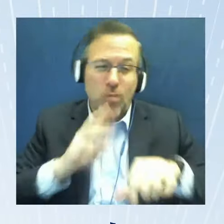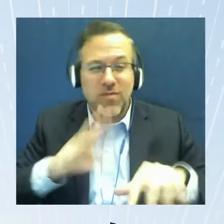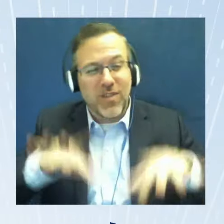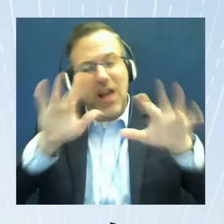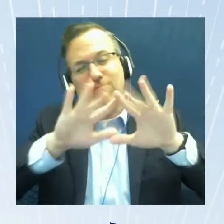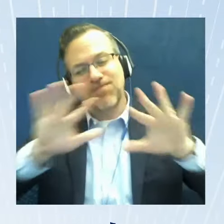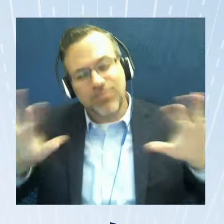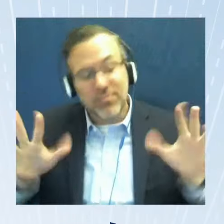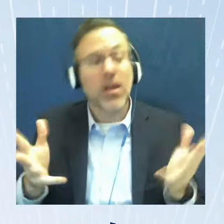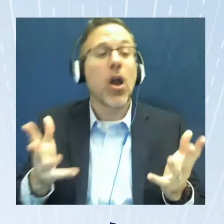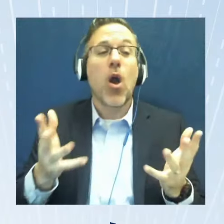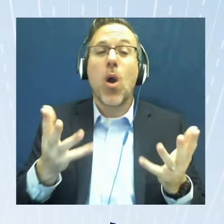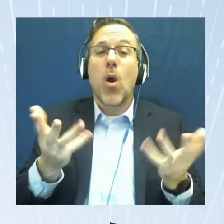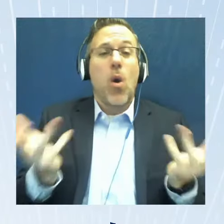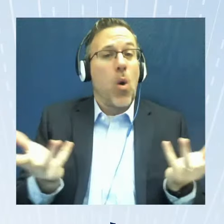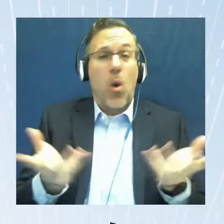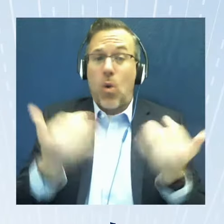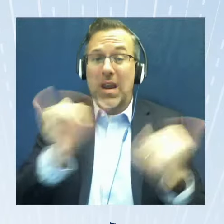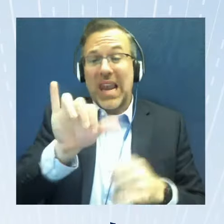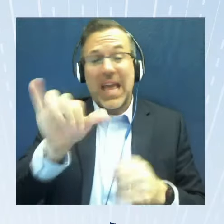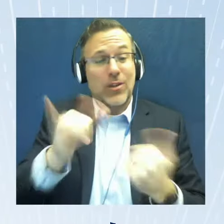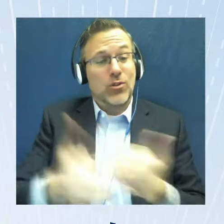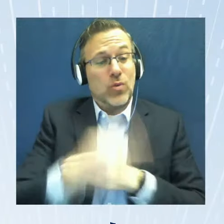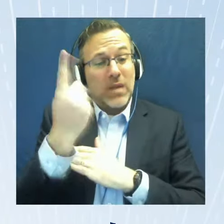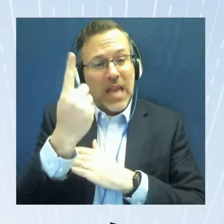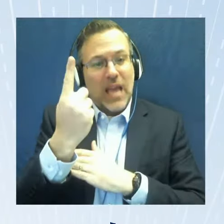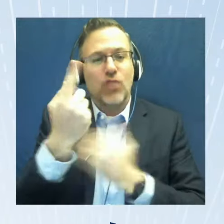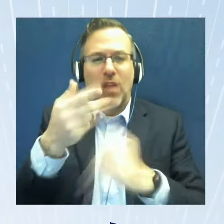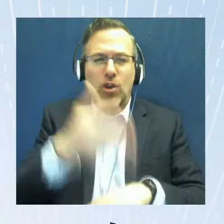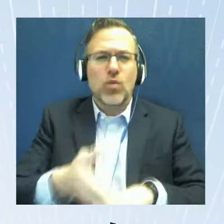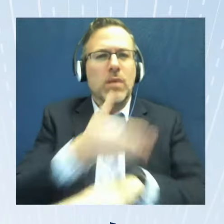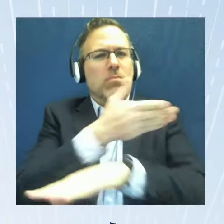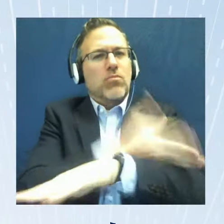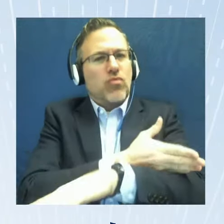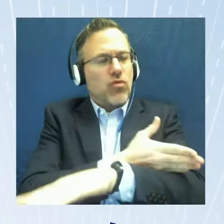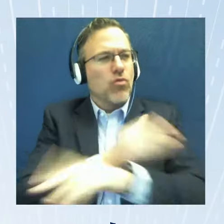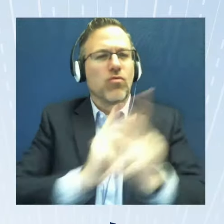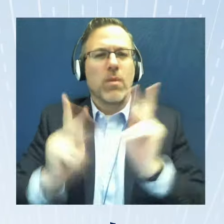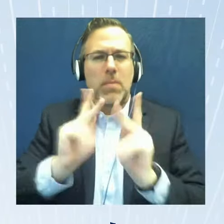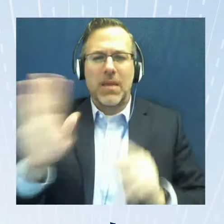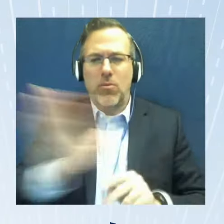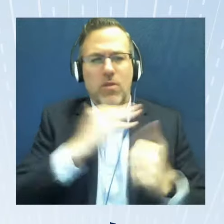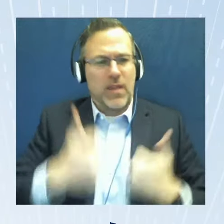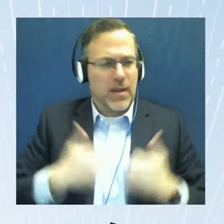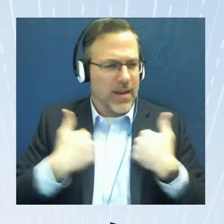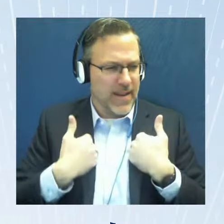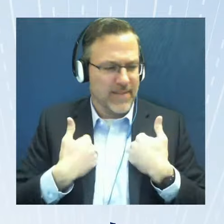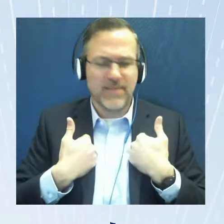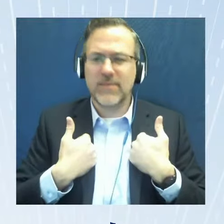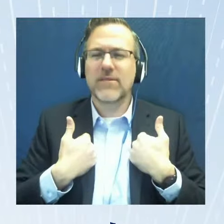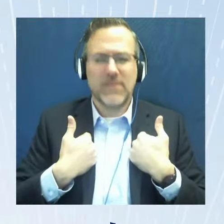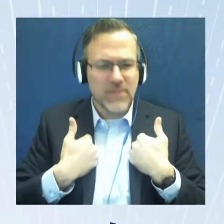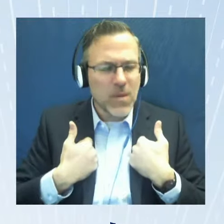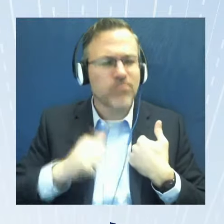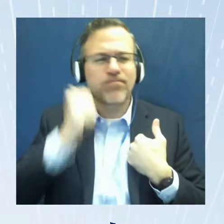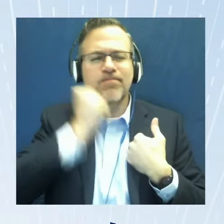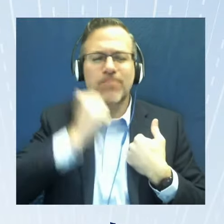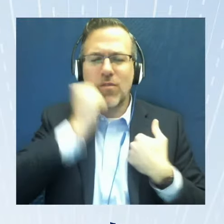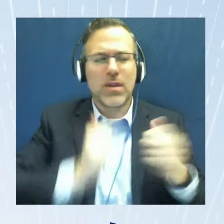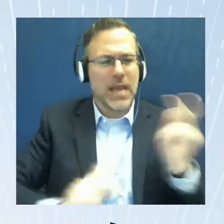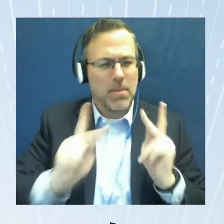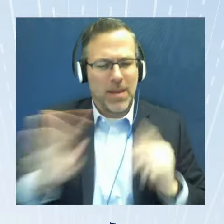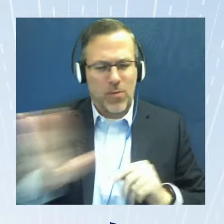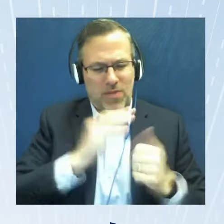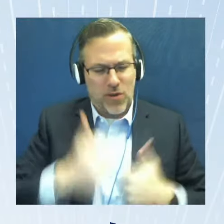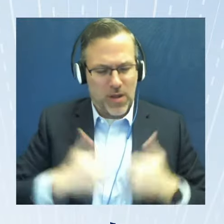of contributing to improving the public square, where citizens gather. And we have an opportunity